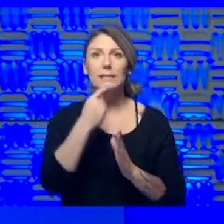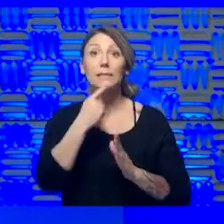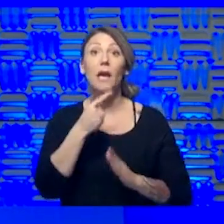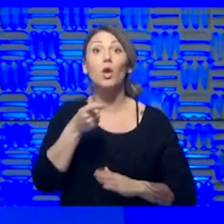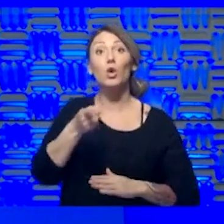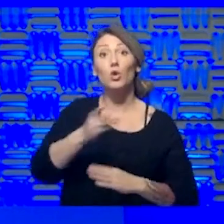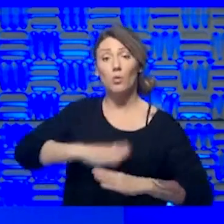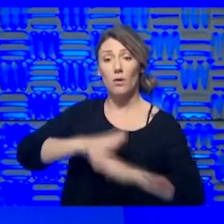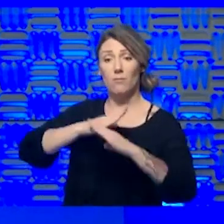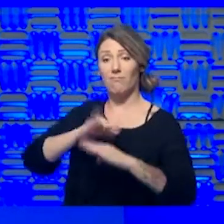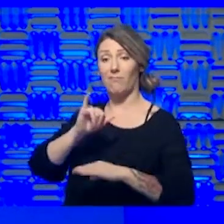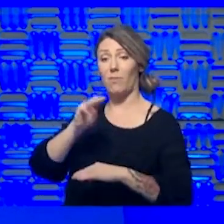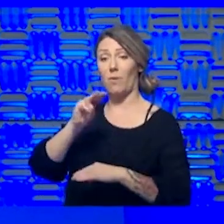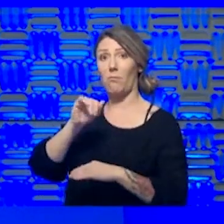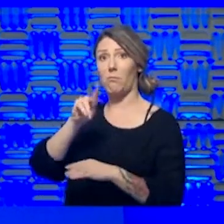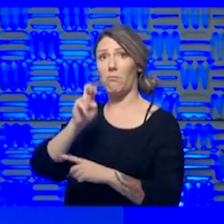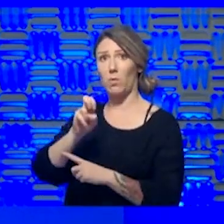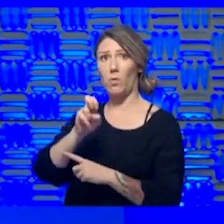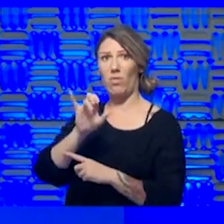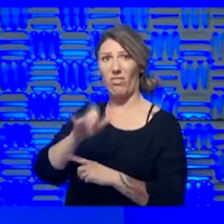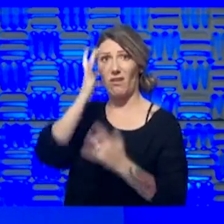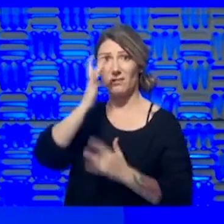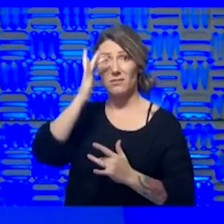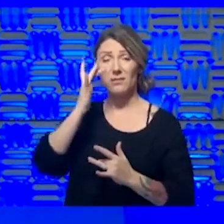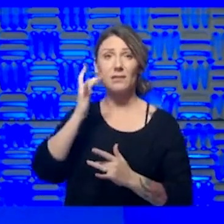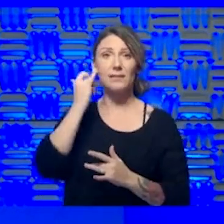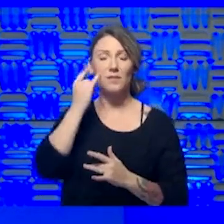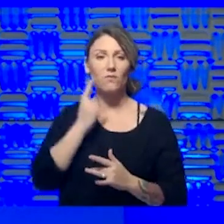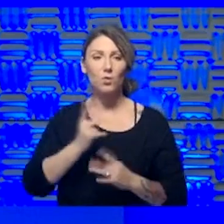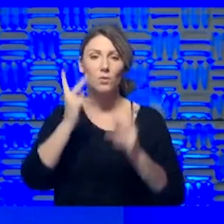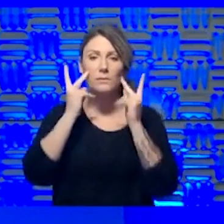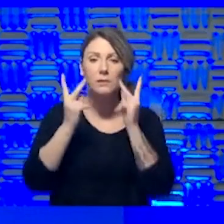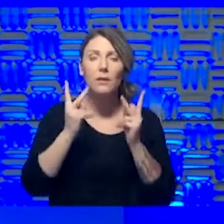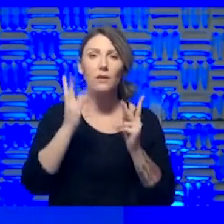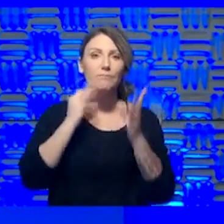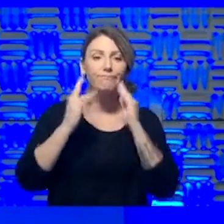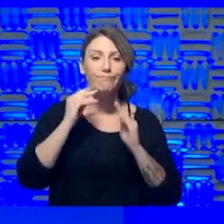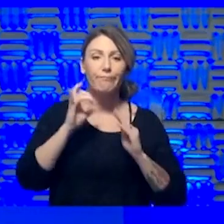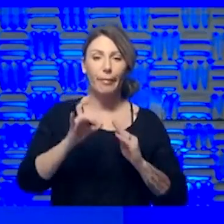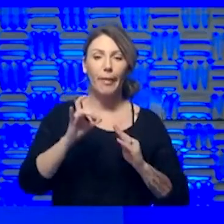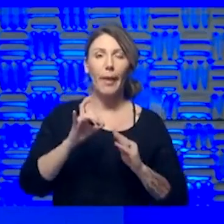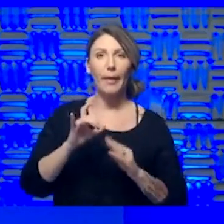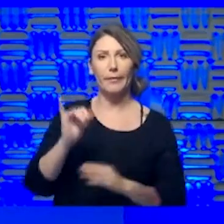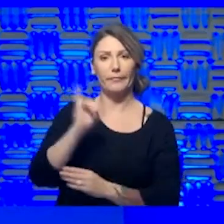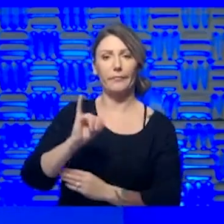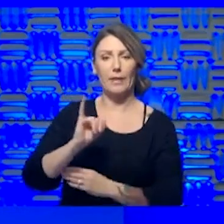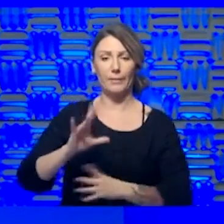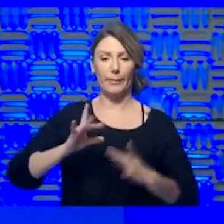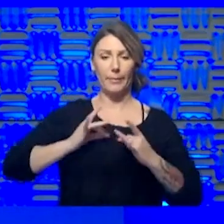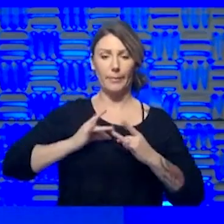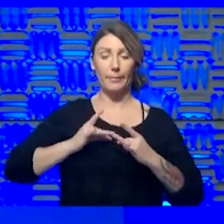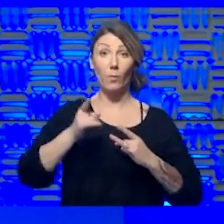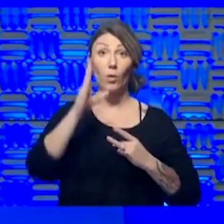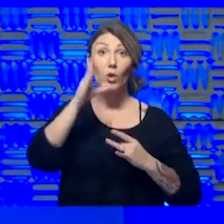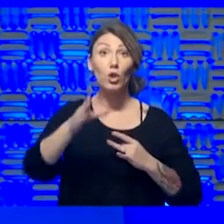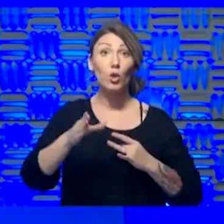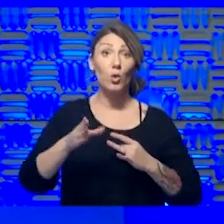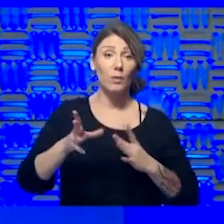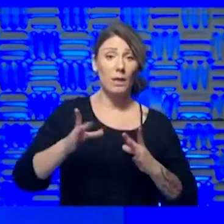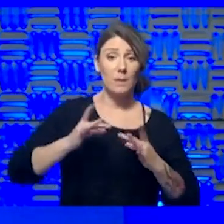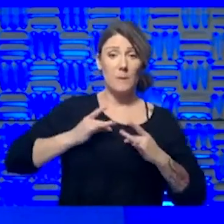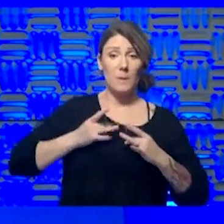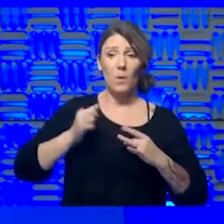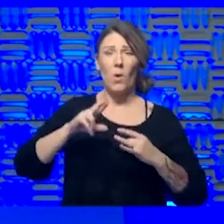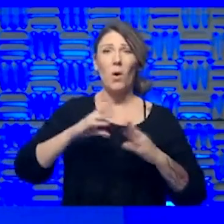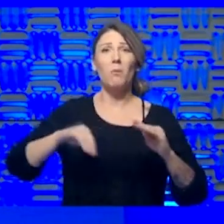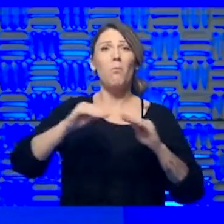to the disease. And even if you see the infection again, will you be infected or have a milder course? So that is still a